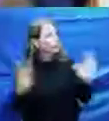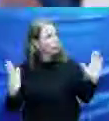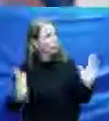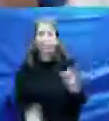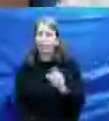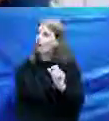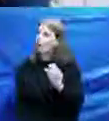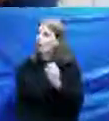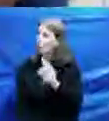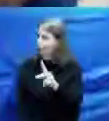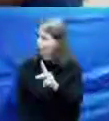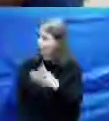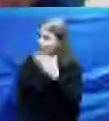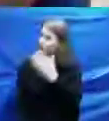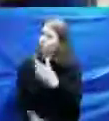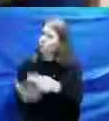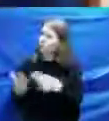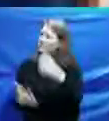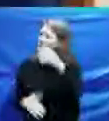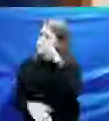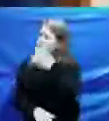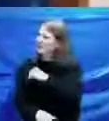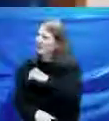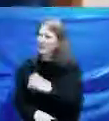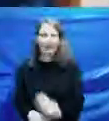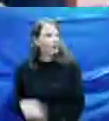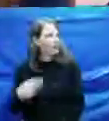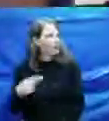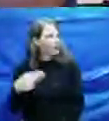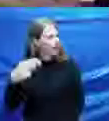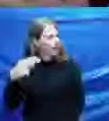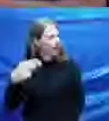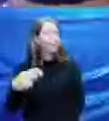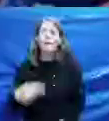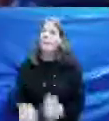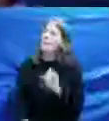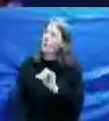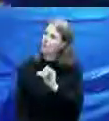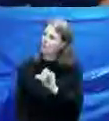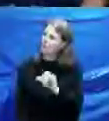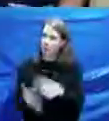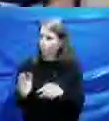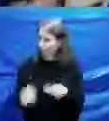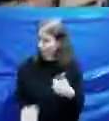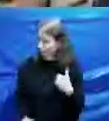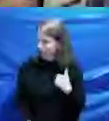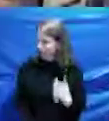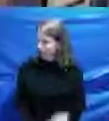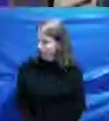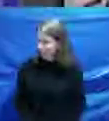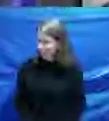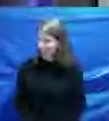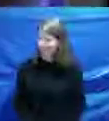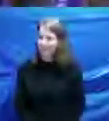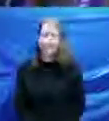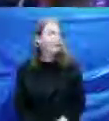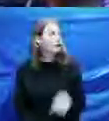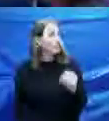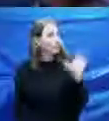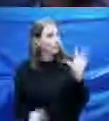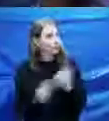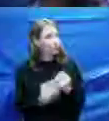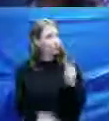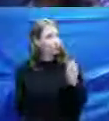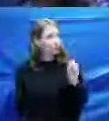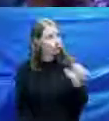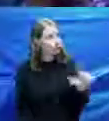are we missing? Height. I feel like we're always missing the height, though. And then what else do we have? The volume. The volume, which